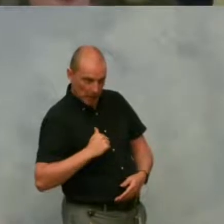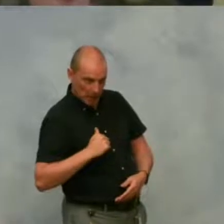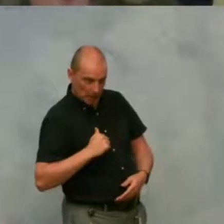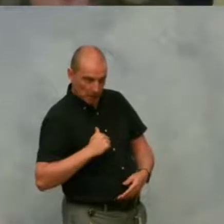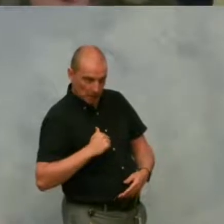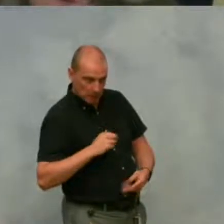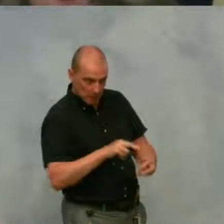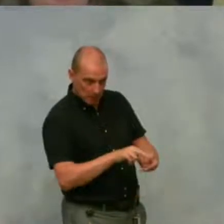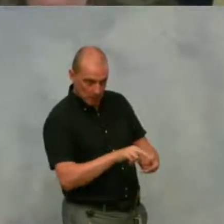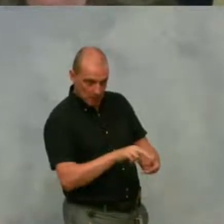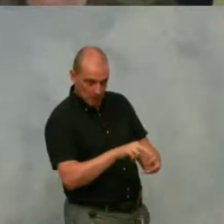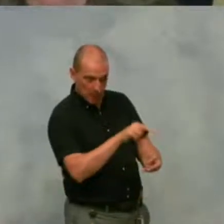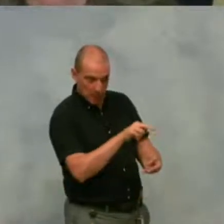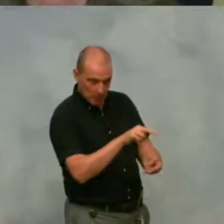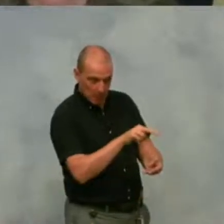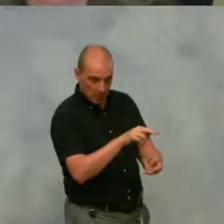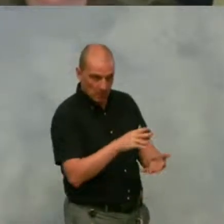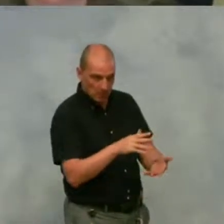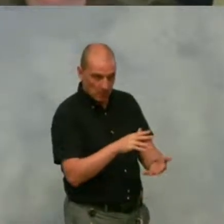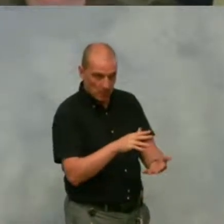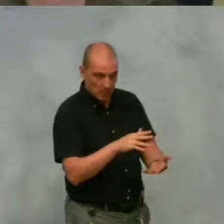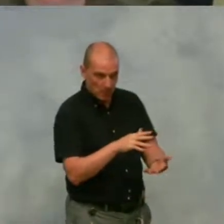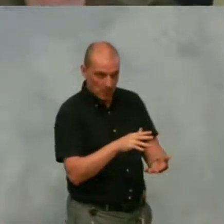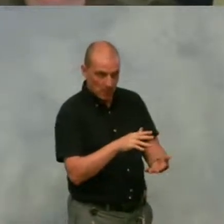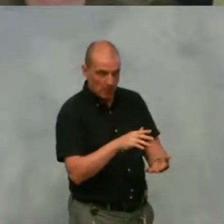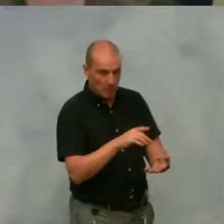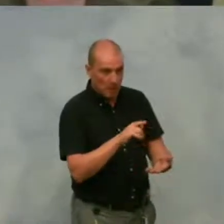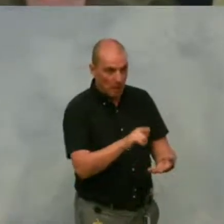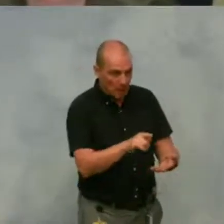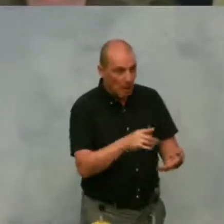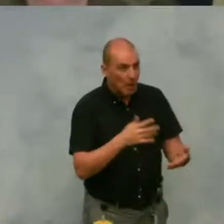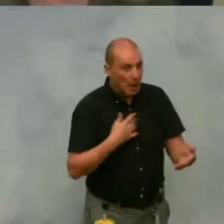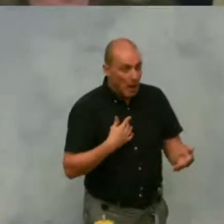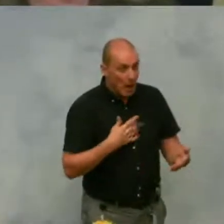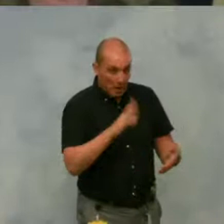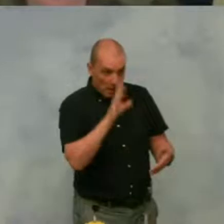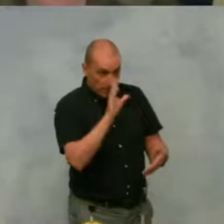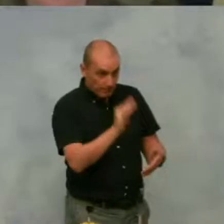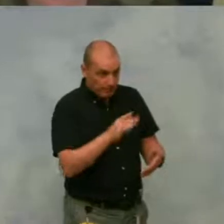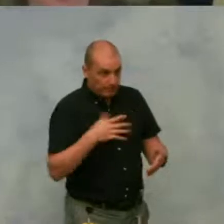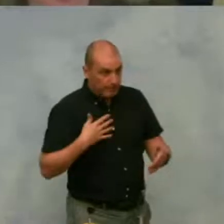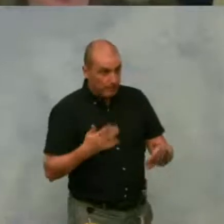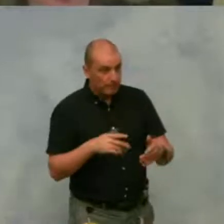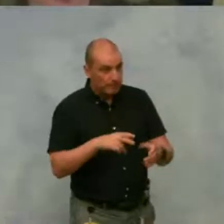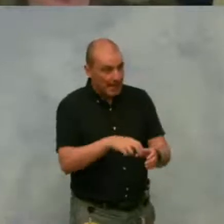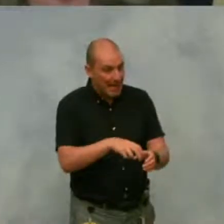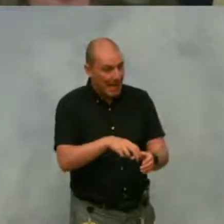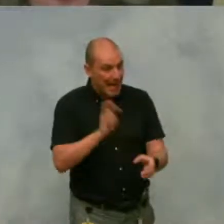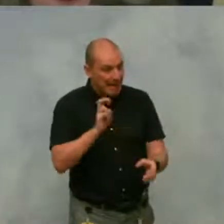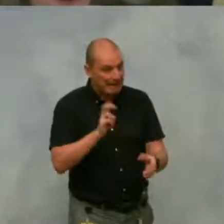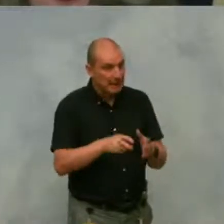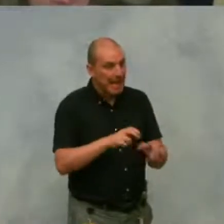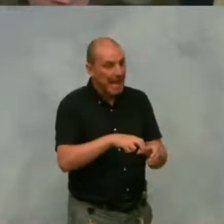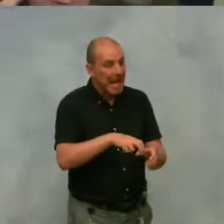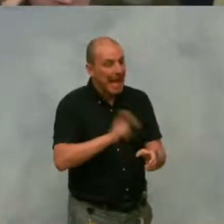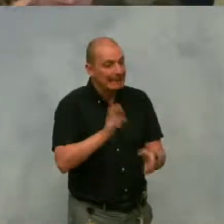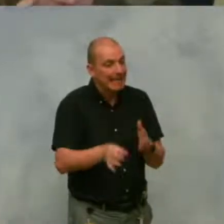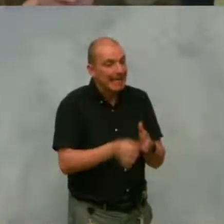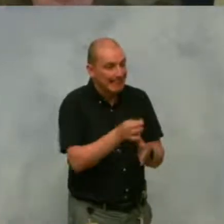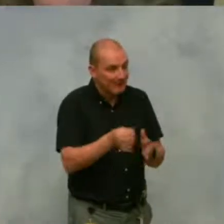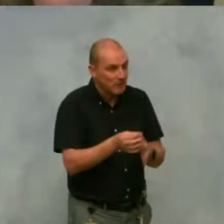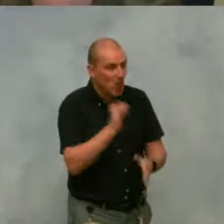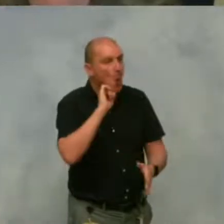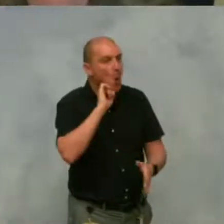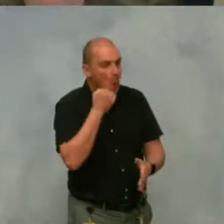date. And we are, of course, carrying out our exit interviews in order to catch up with people and find out why they've